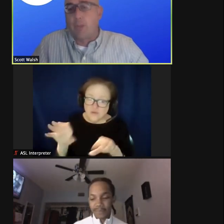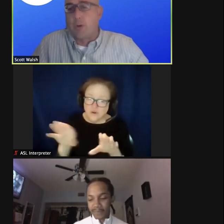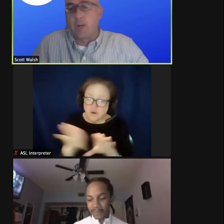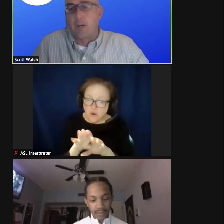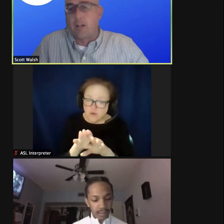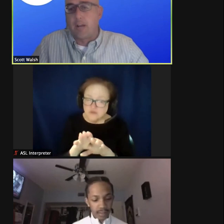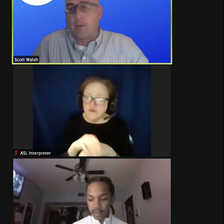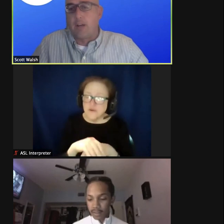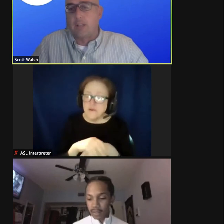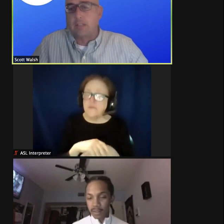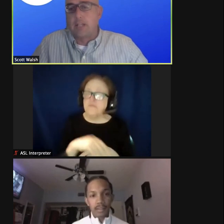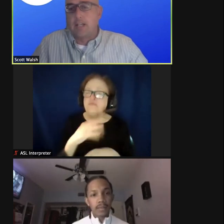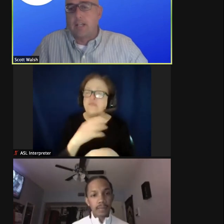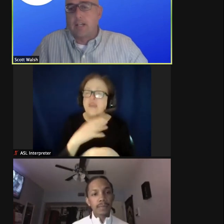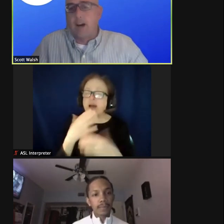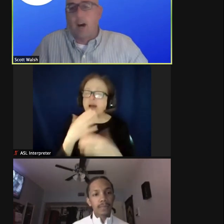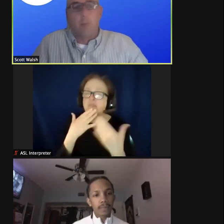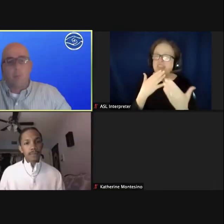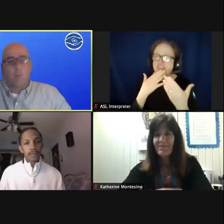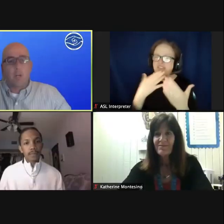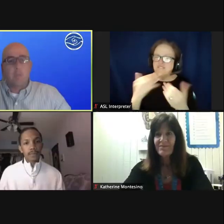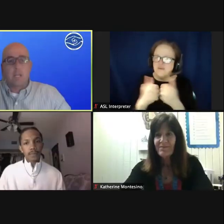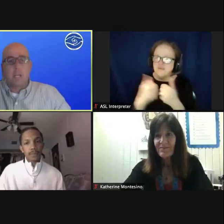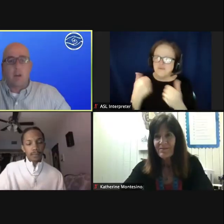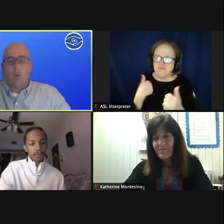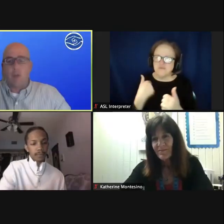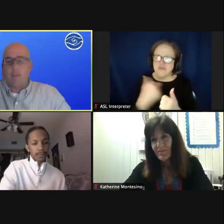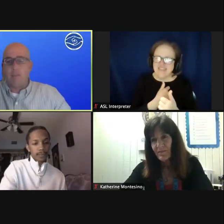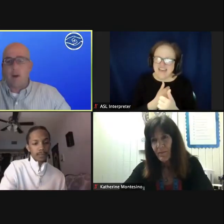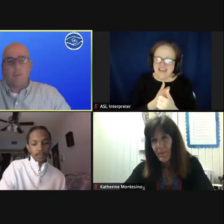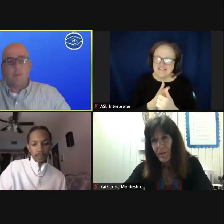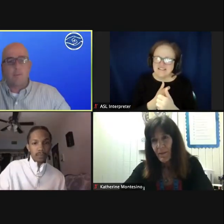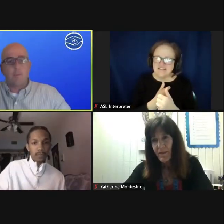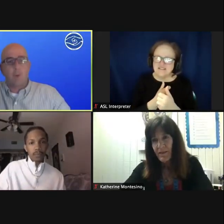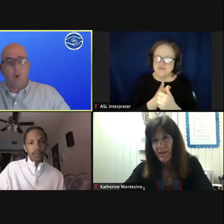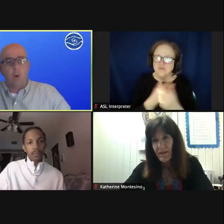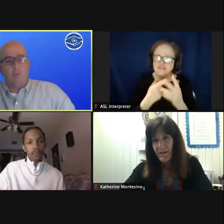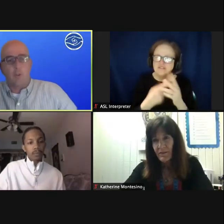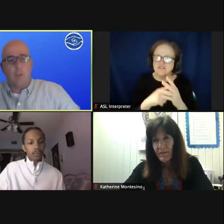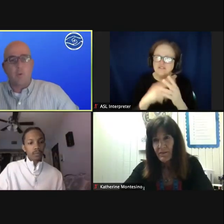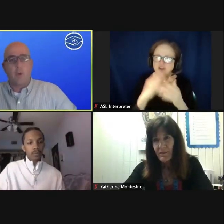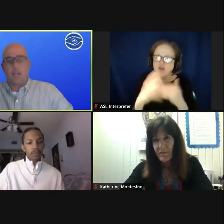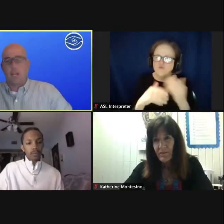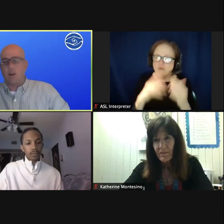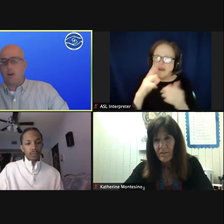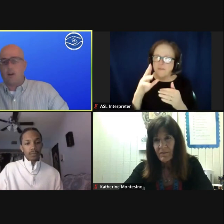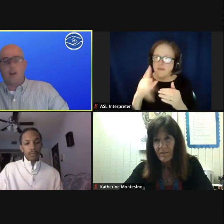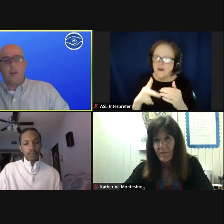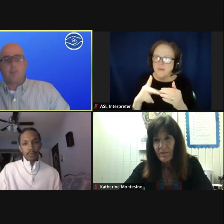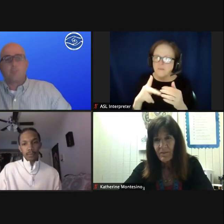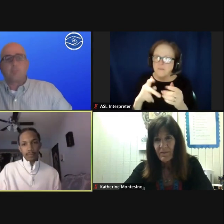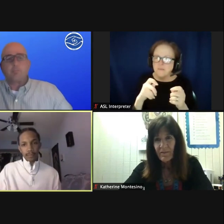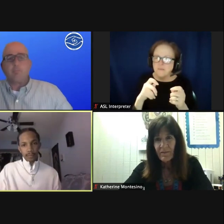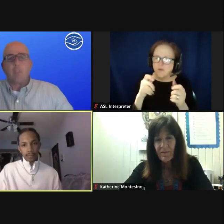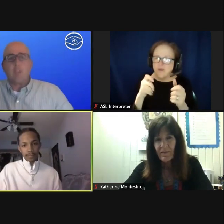thankful that you're here today with us. Um, we're going to begin our wrap up part really quick here.